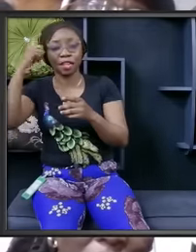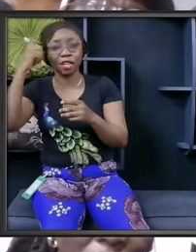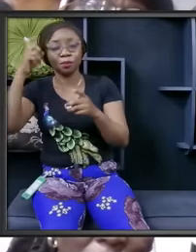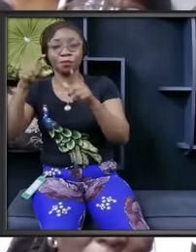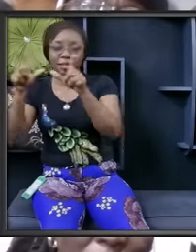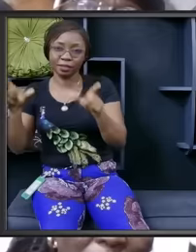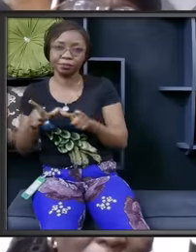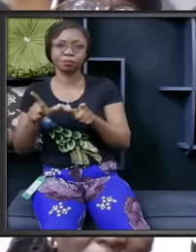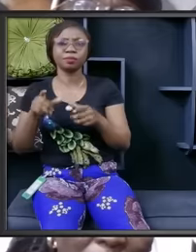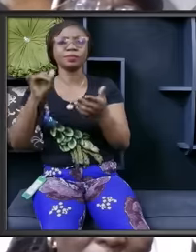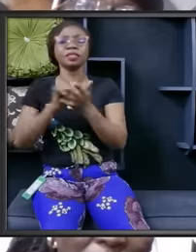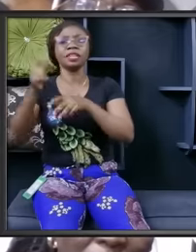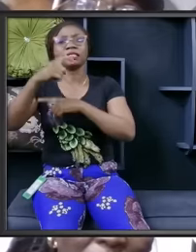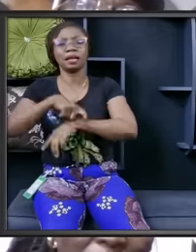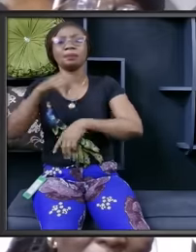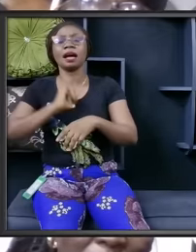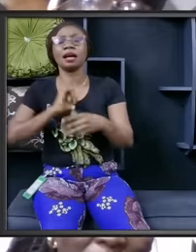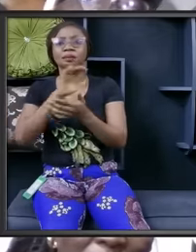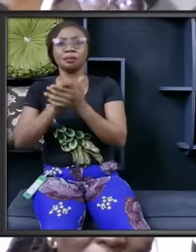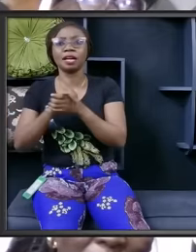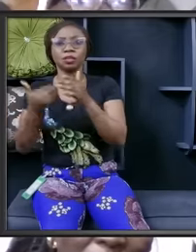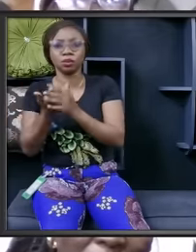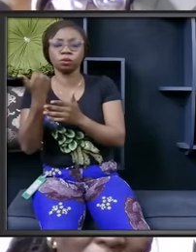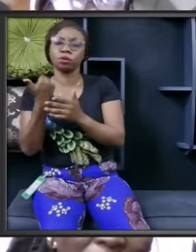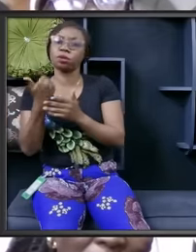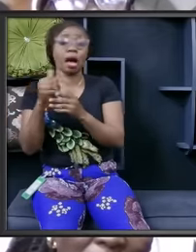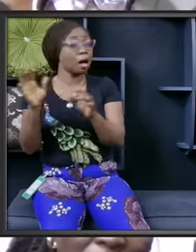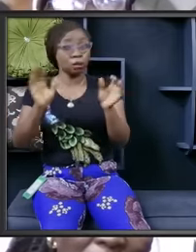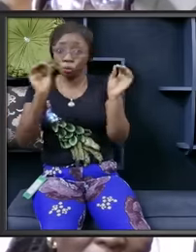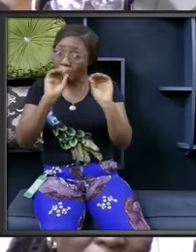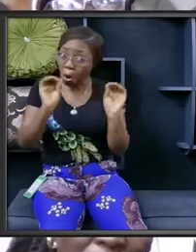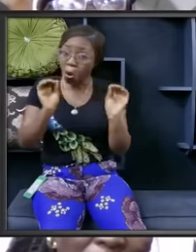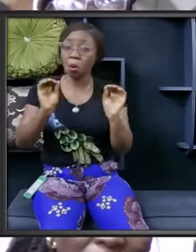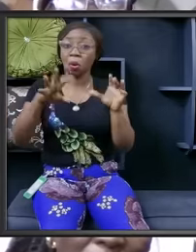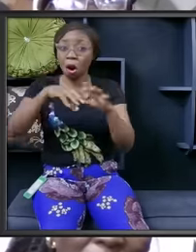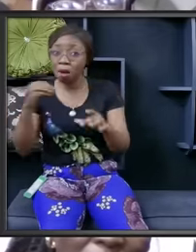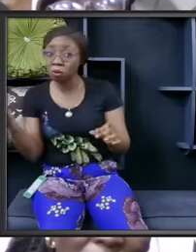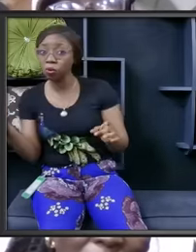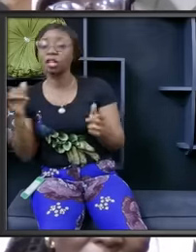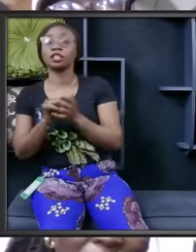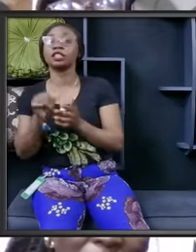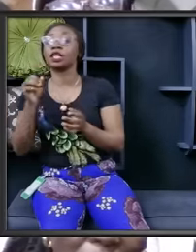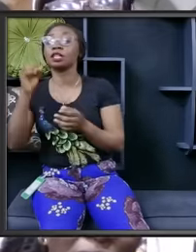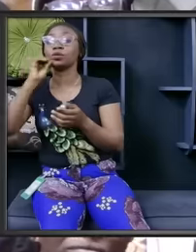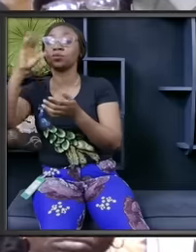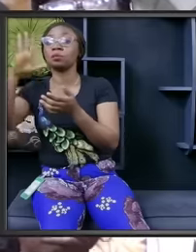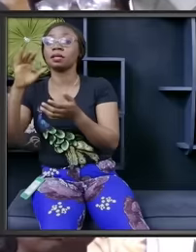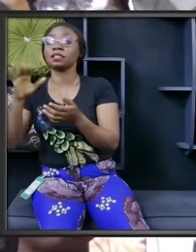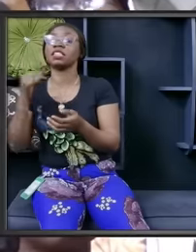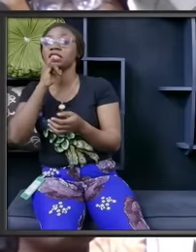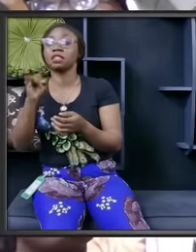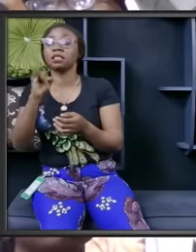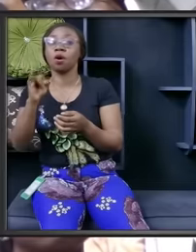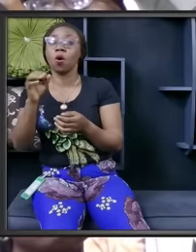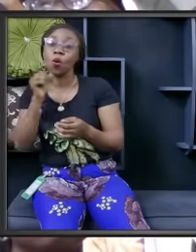see something. The woman can't tell me, say, no go there. For just come out. I can't take the. And the woman, an elderly woman. An elderly woman, oh. We live for our